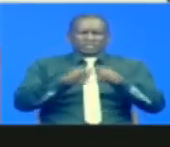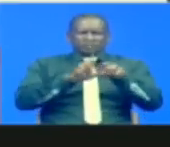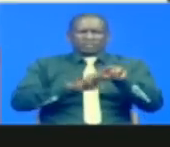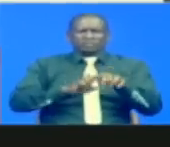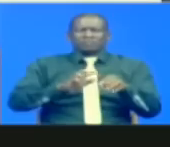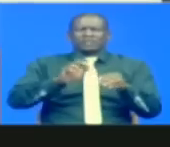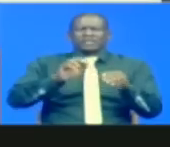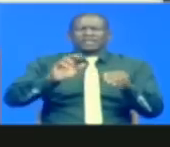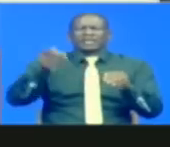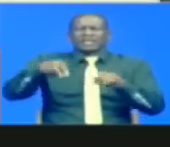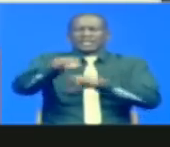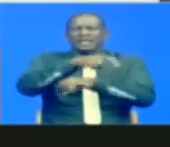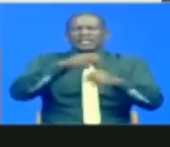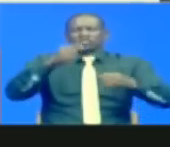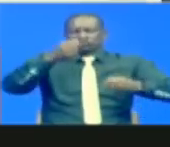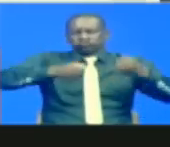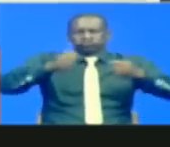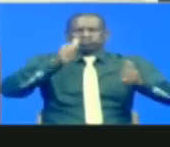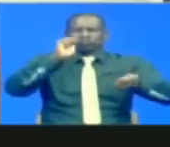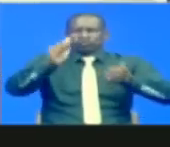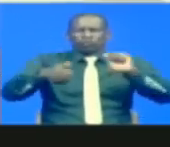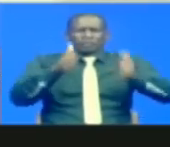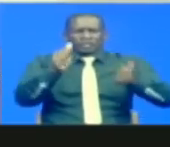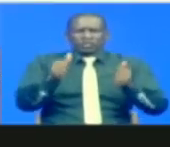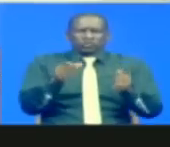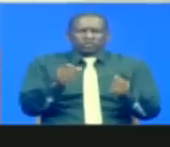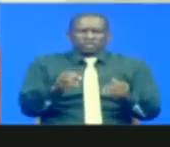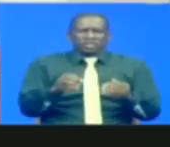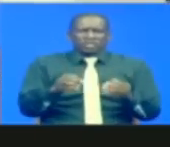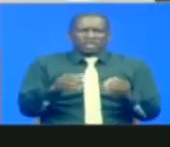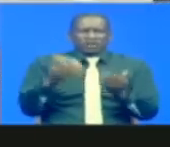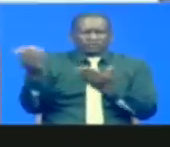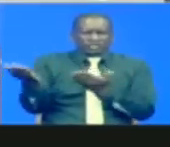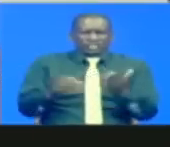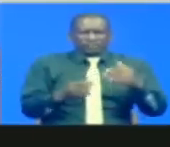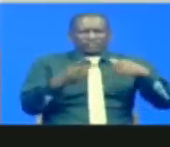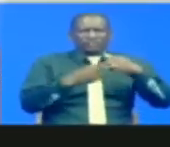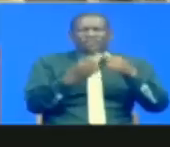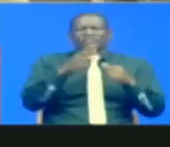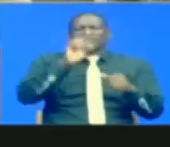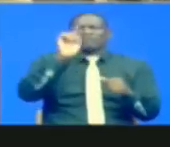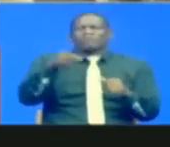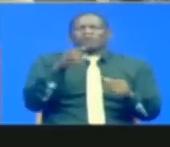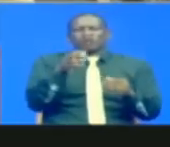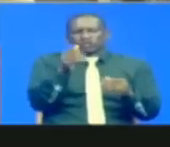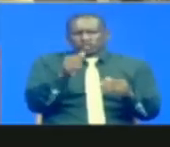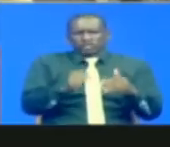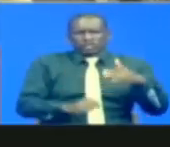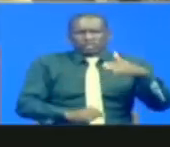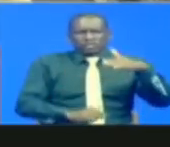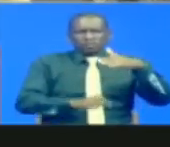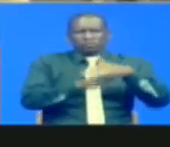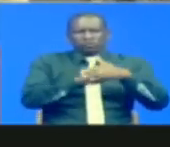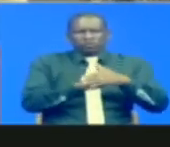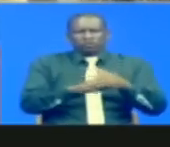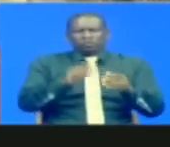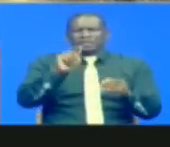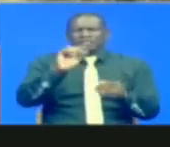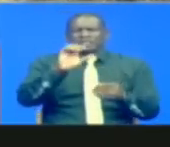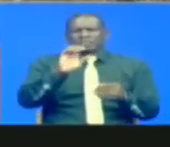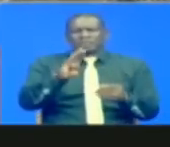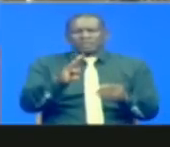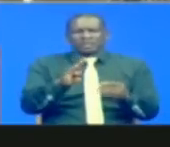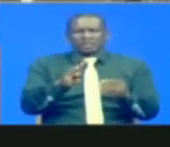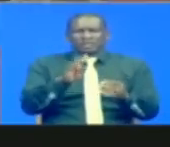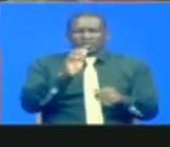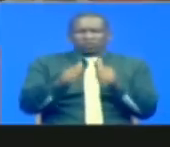National Rally Championship and the National Autocross Championship have both received a 75 million shilling sponsorship injection from KCB Bank, who have